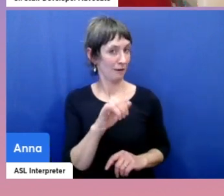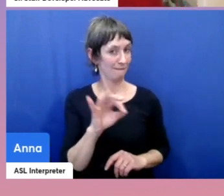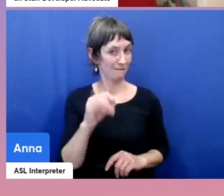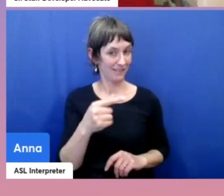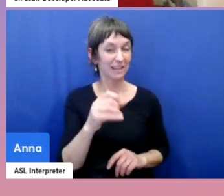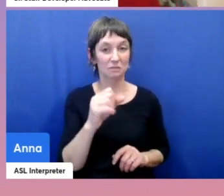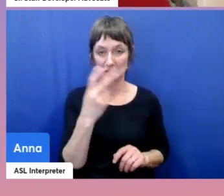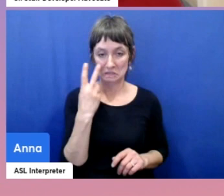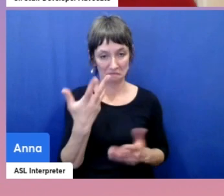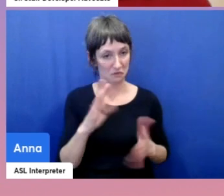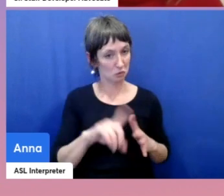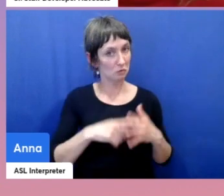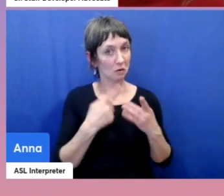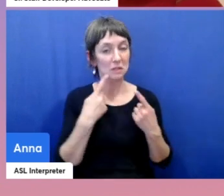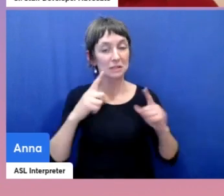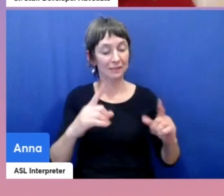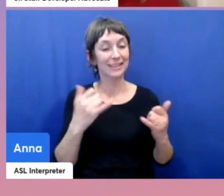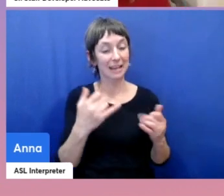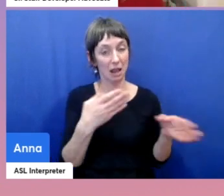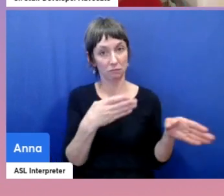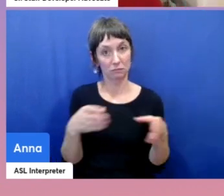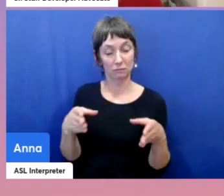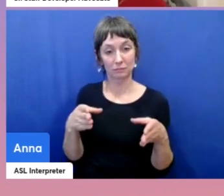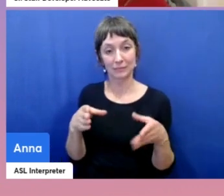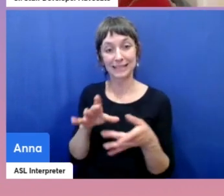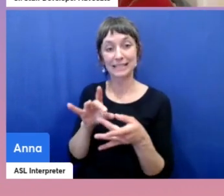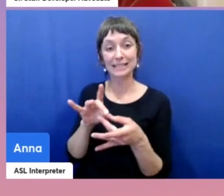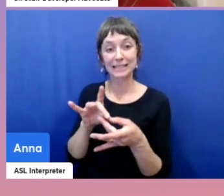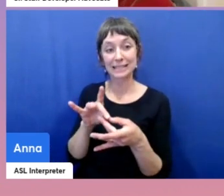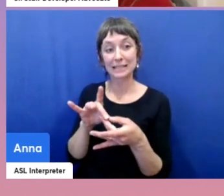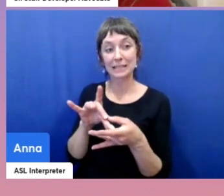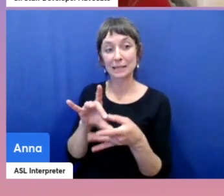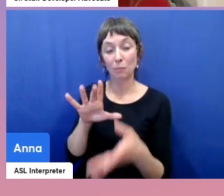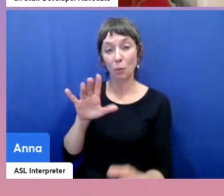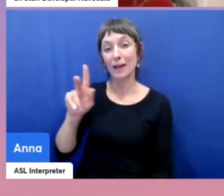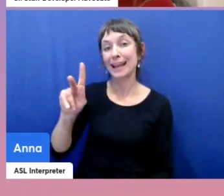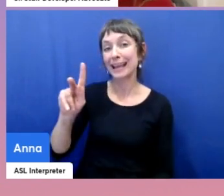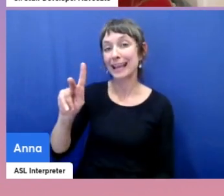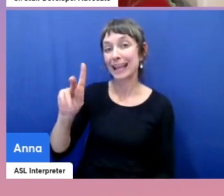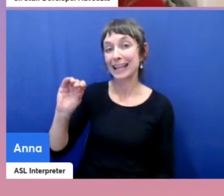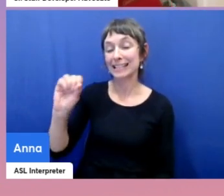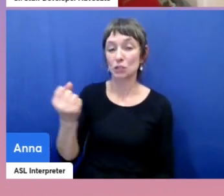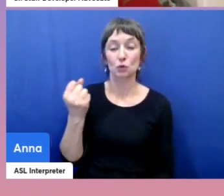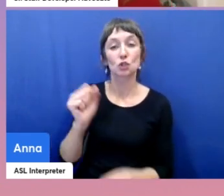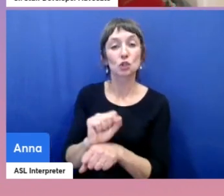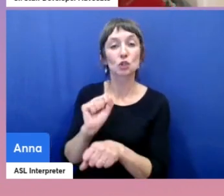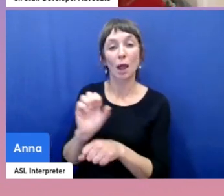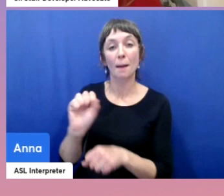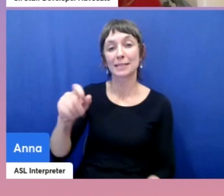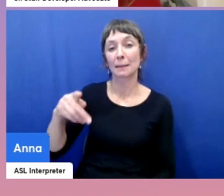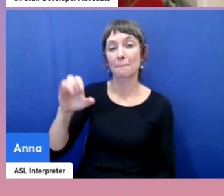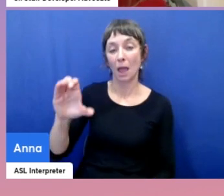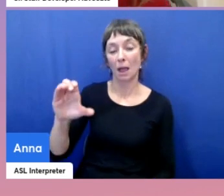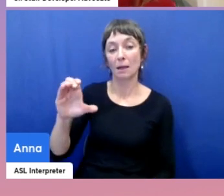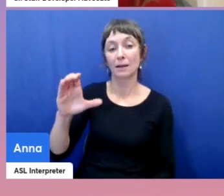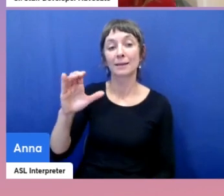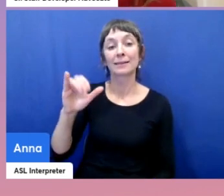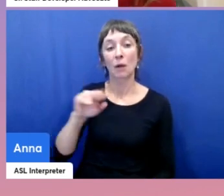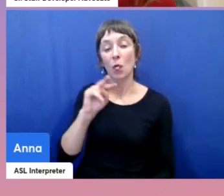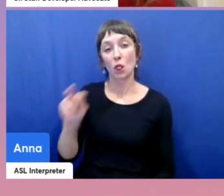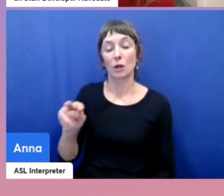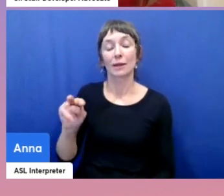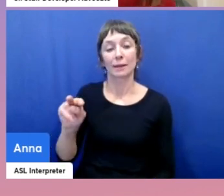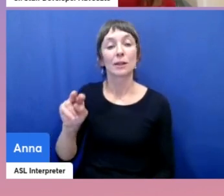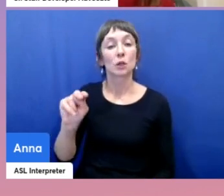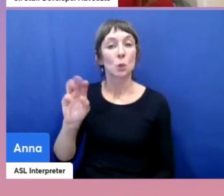it's time to turn our attention to deploy the K0's job spec. So we head over to the Nomad UI to see how things are